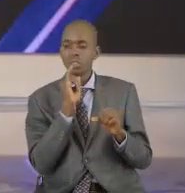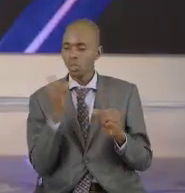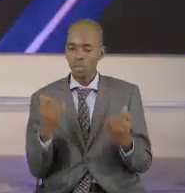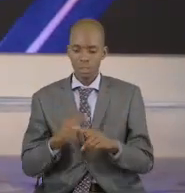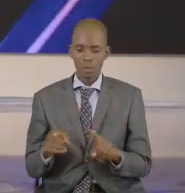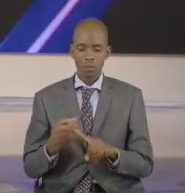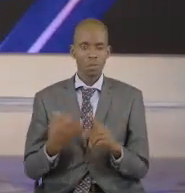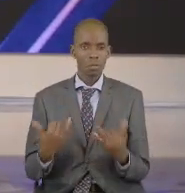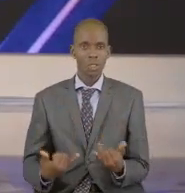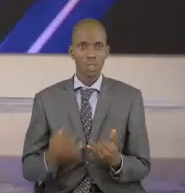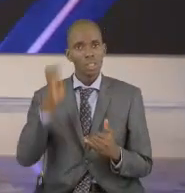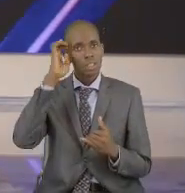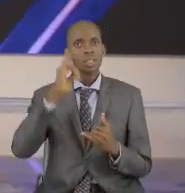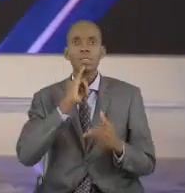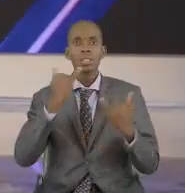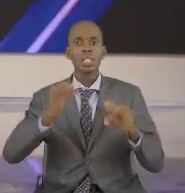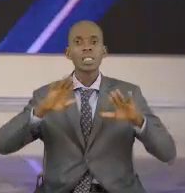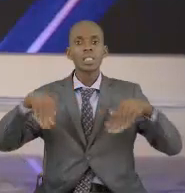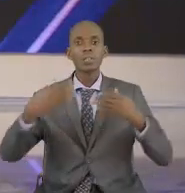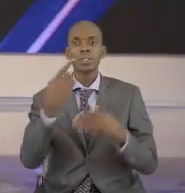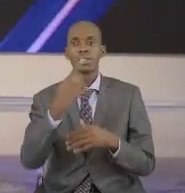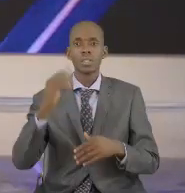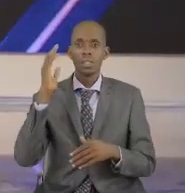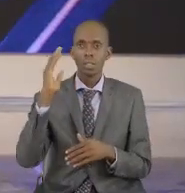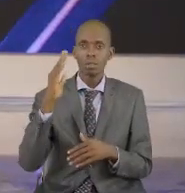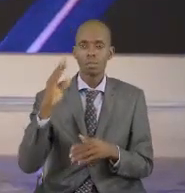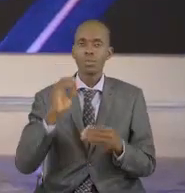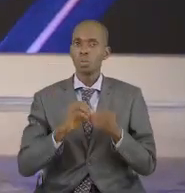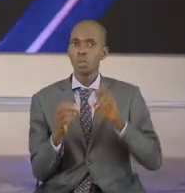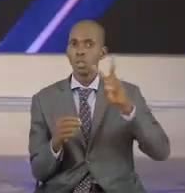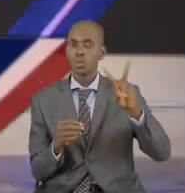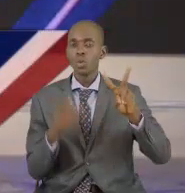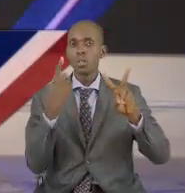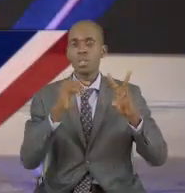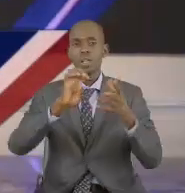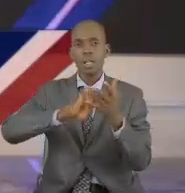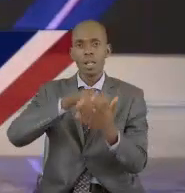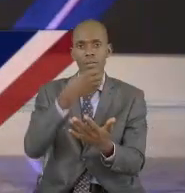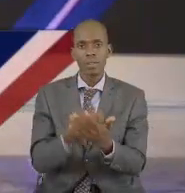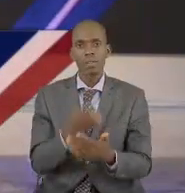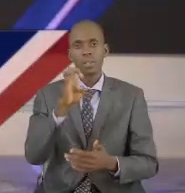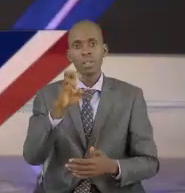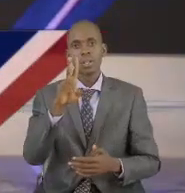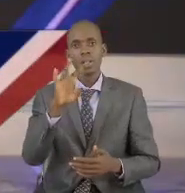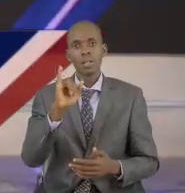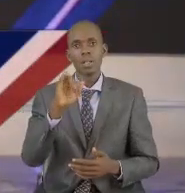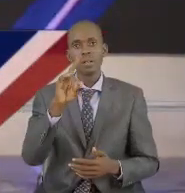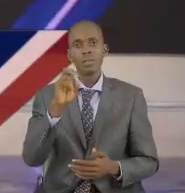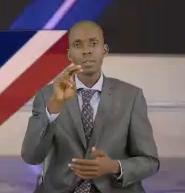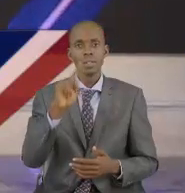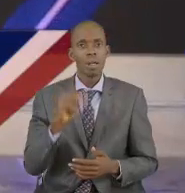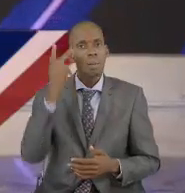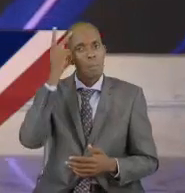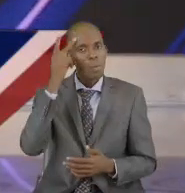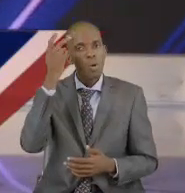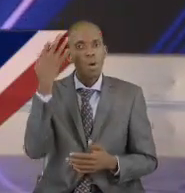was giving the testimony number two, the evident purpose of connection and consultation. He went